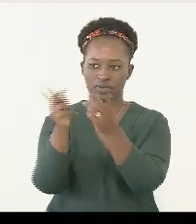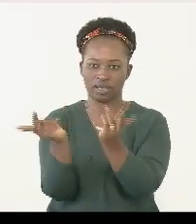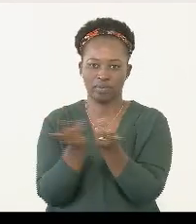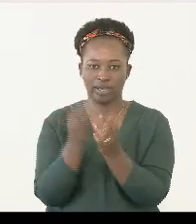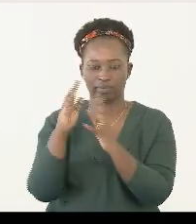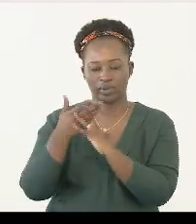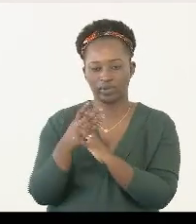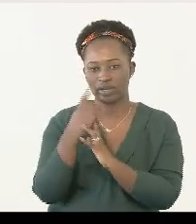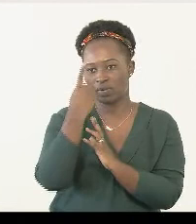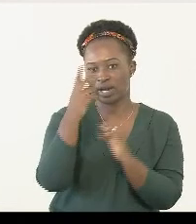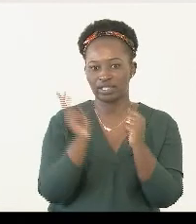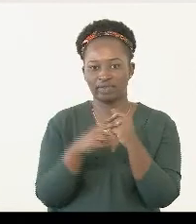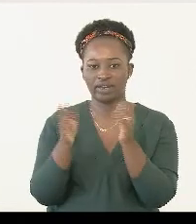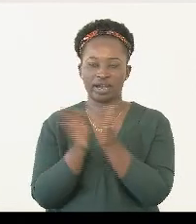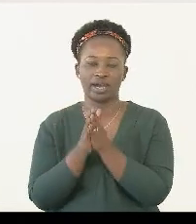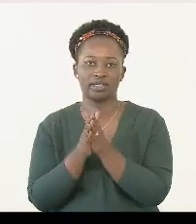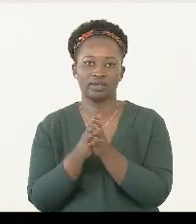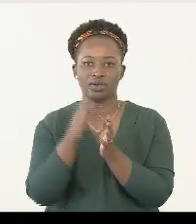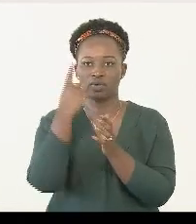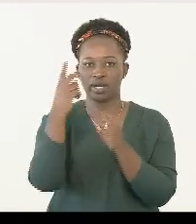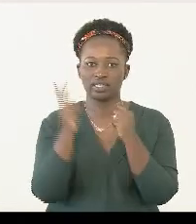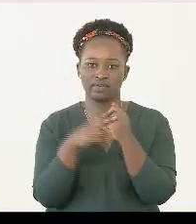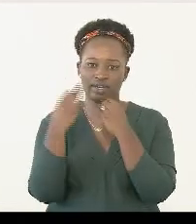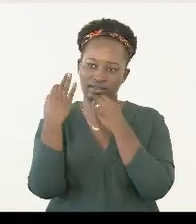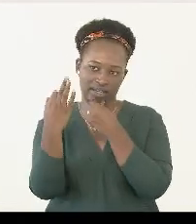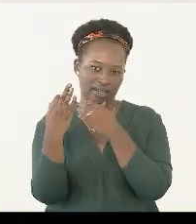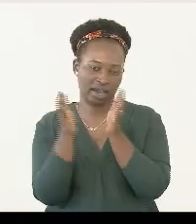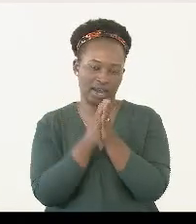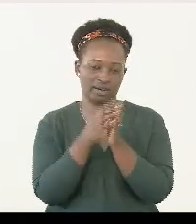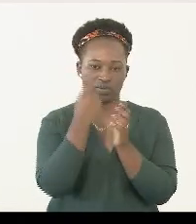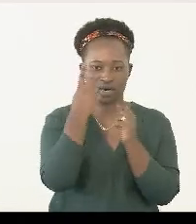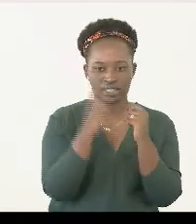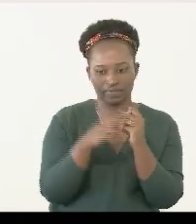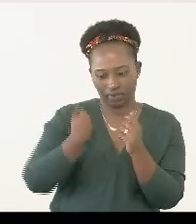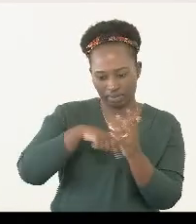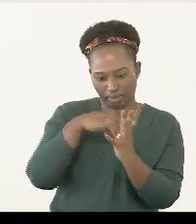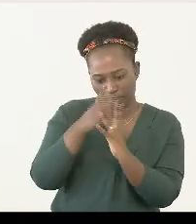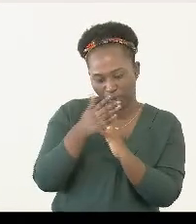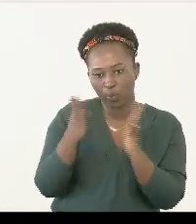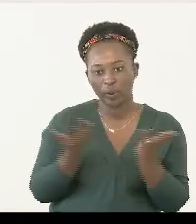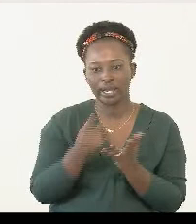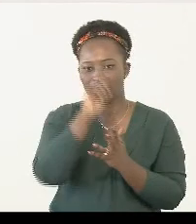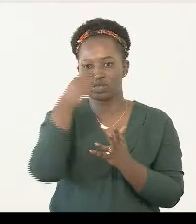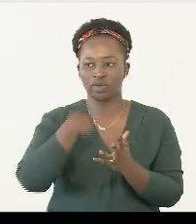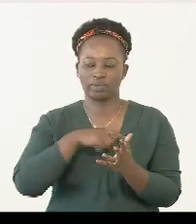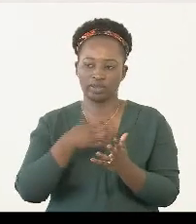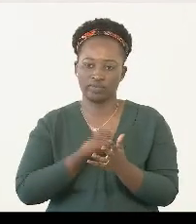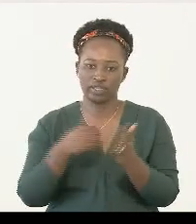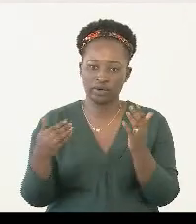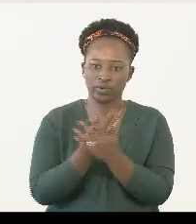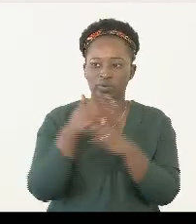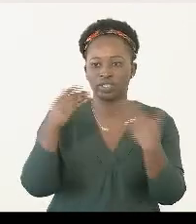between 1.7 and 1.73 and 1.7, are we somewhere in the middle? Are we having a new and old?